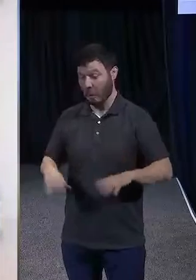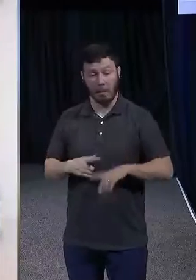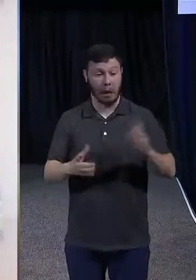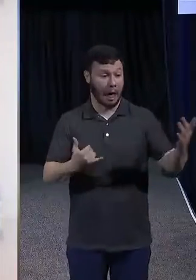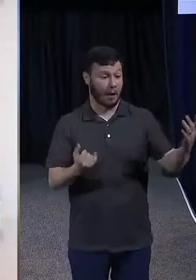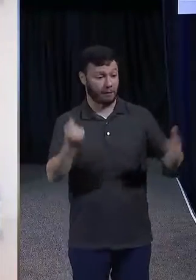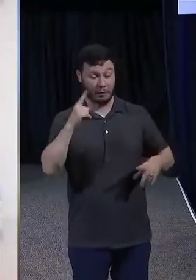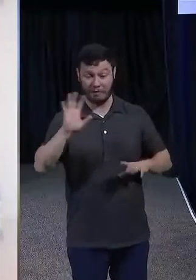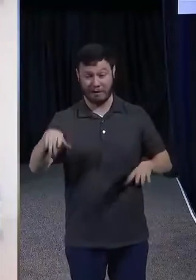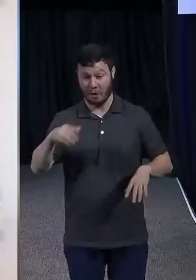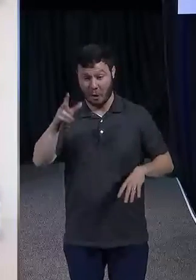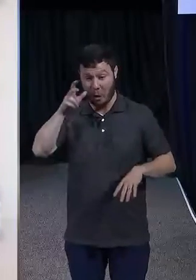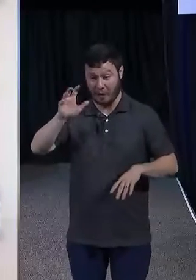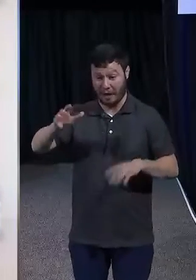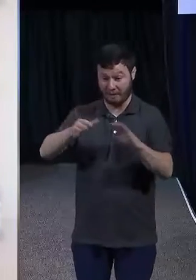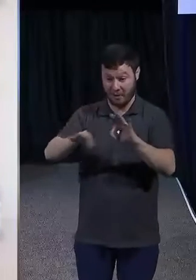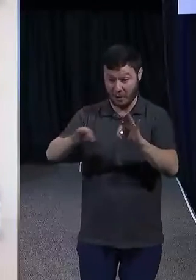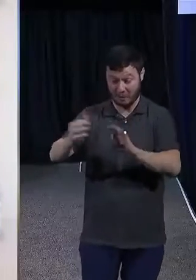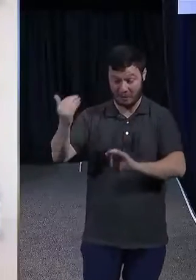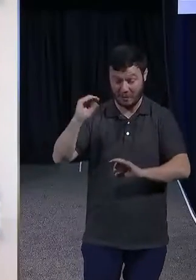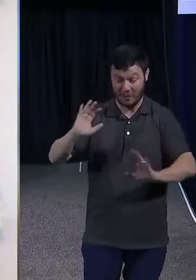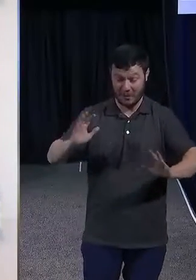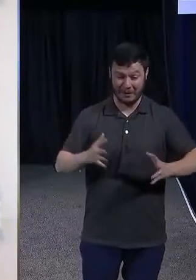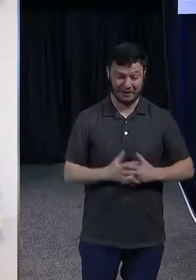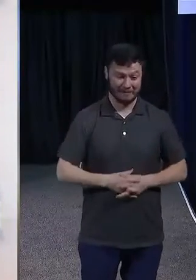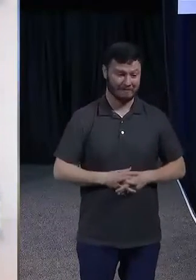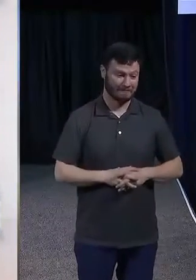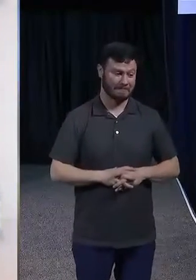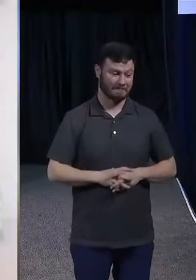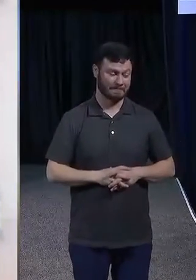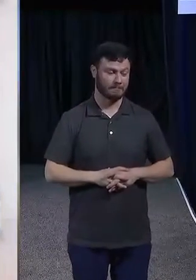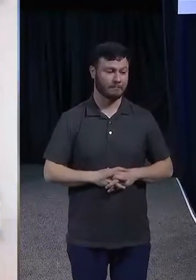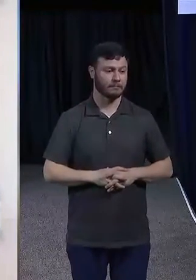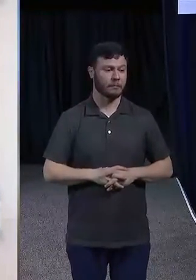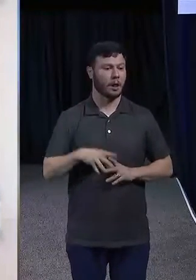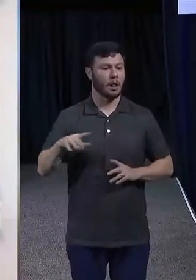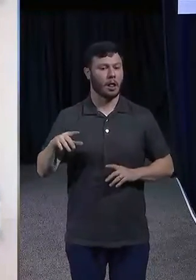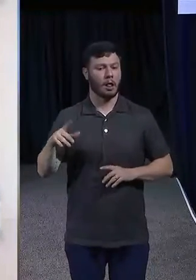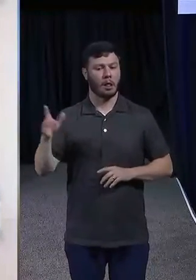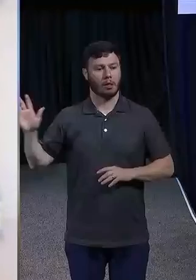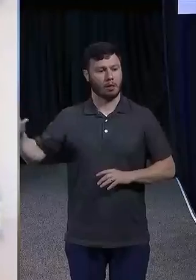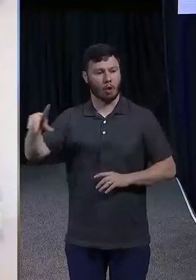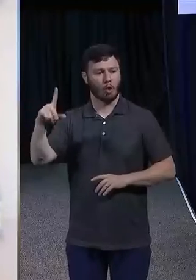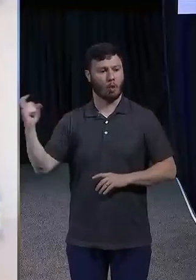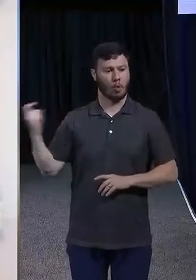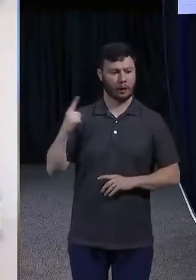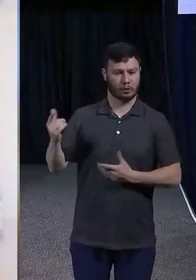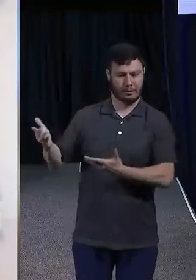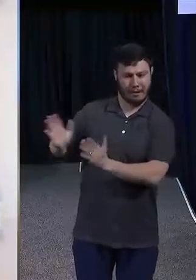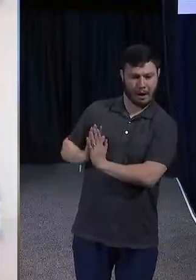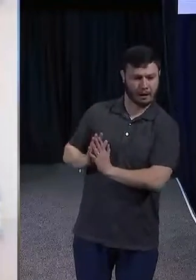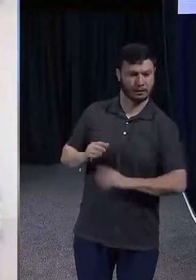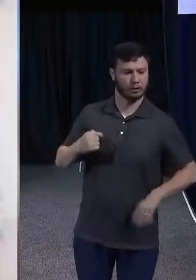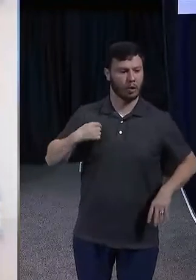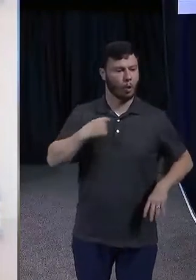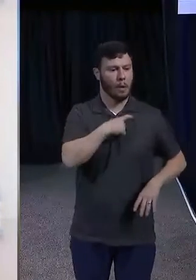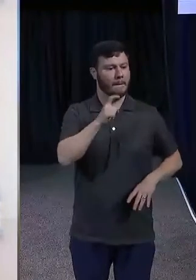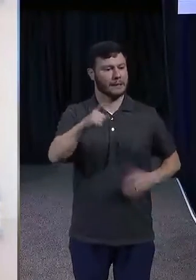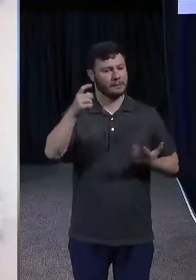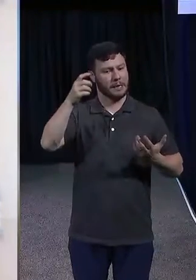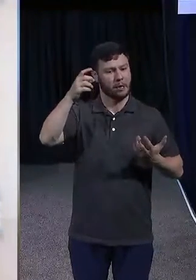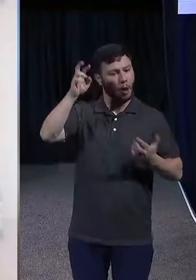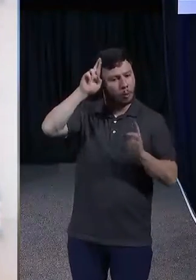I'd never heard that. So the question here is that we have to be also